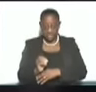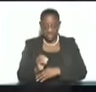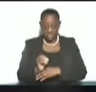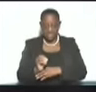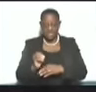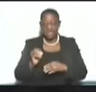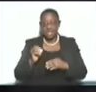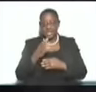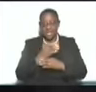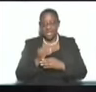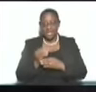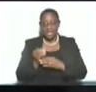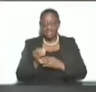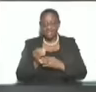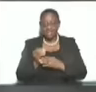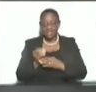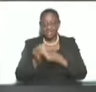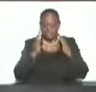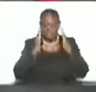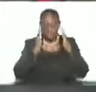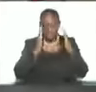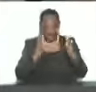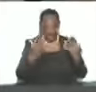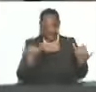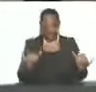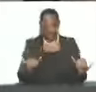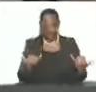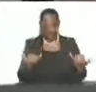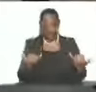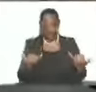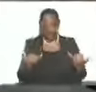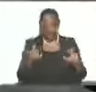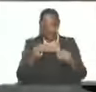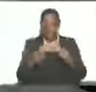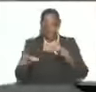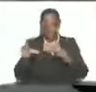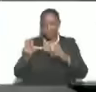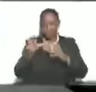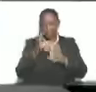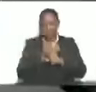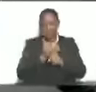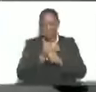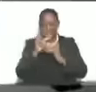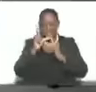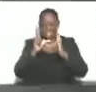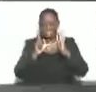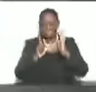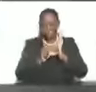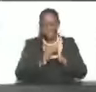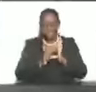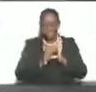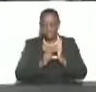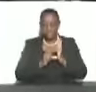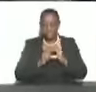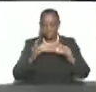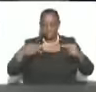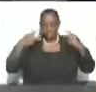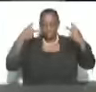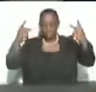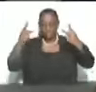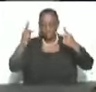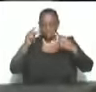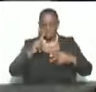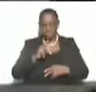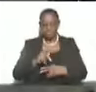by 9%. The focus now, for the most part, is introducing priority legislation, firstly promoting personal